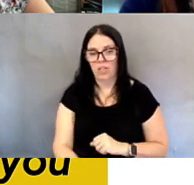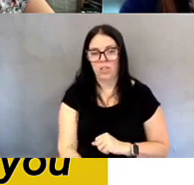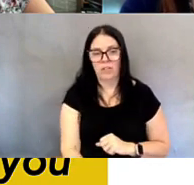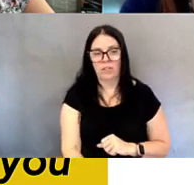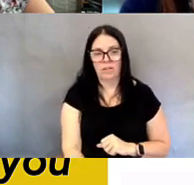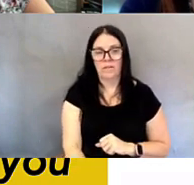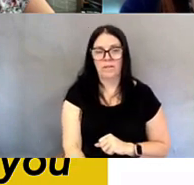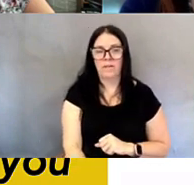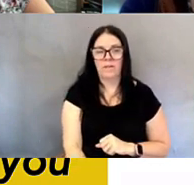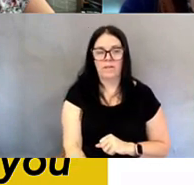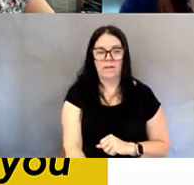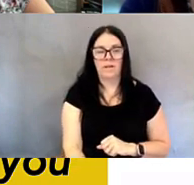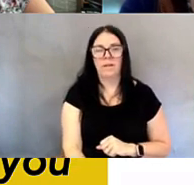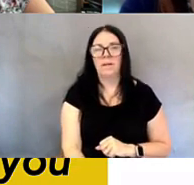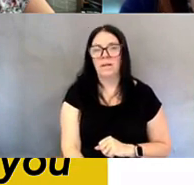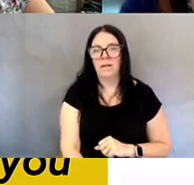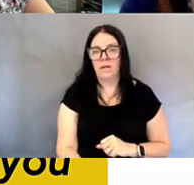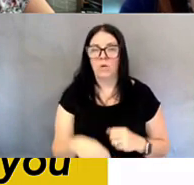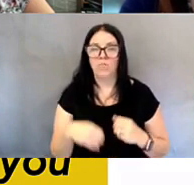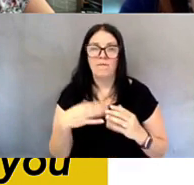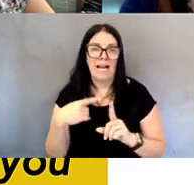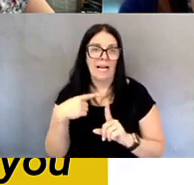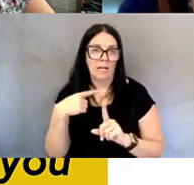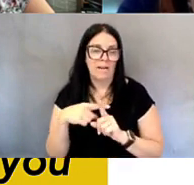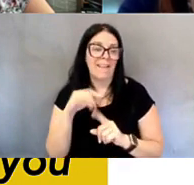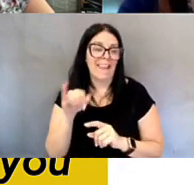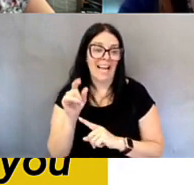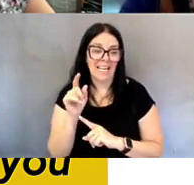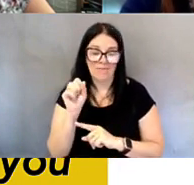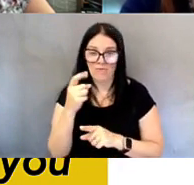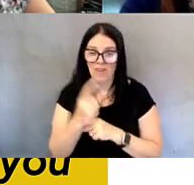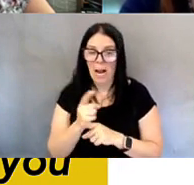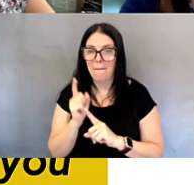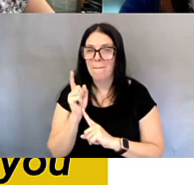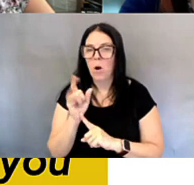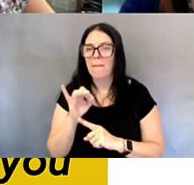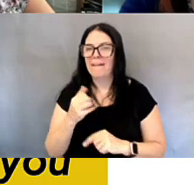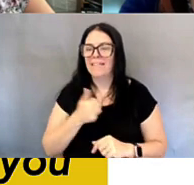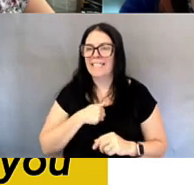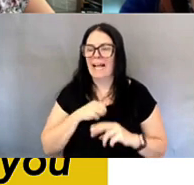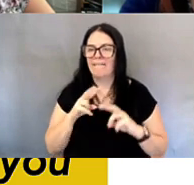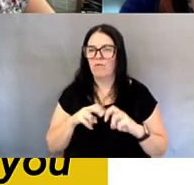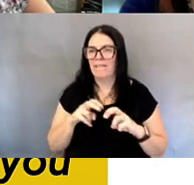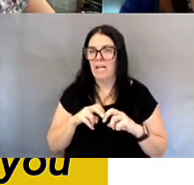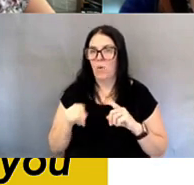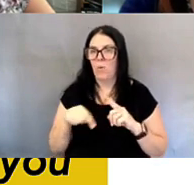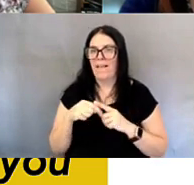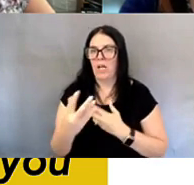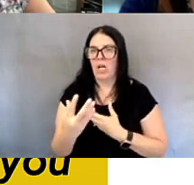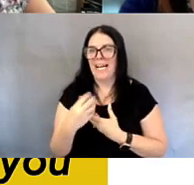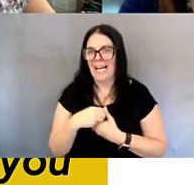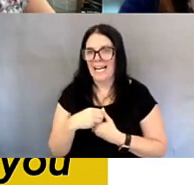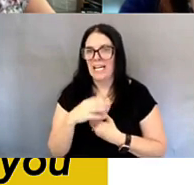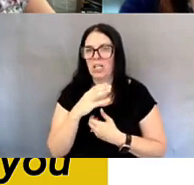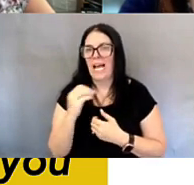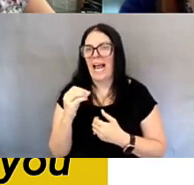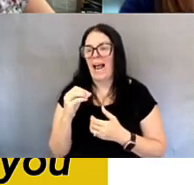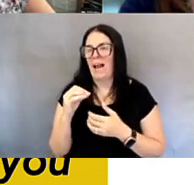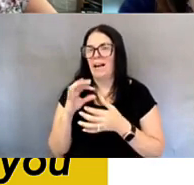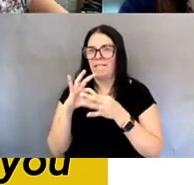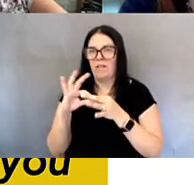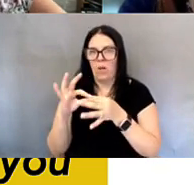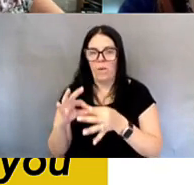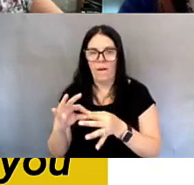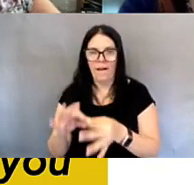provides positive. Yeah, there's moments of self-reflection that come about as you're engaged and it's flowing. And